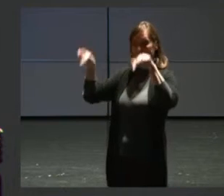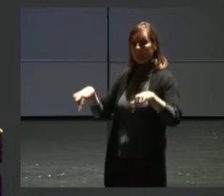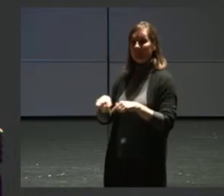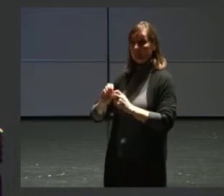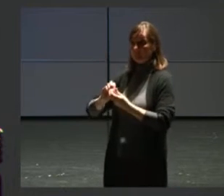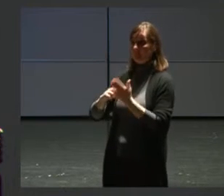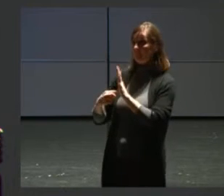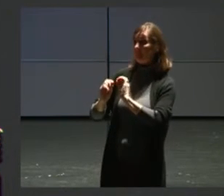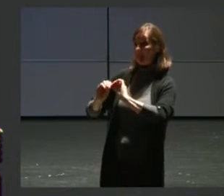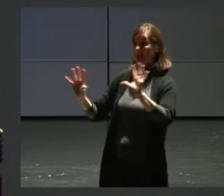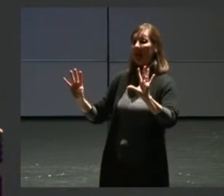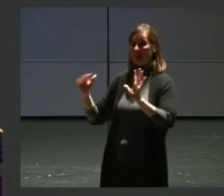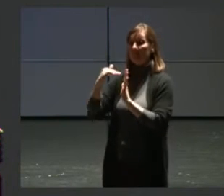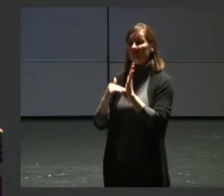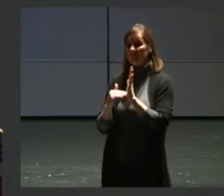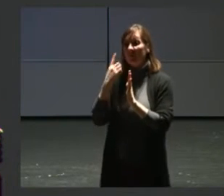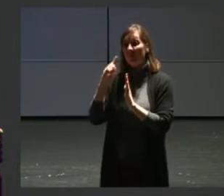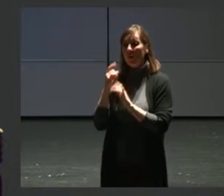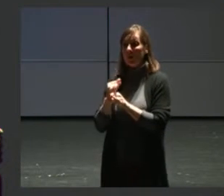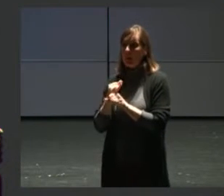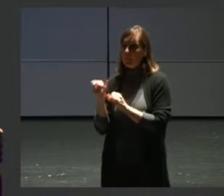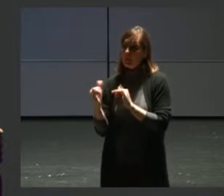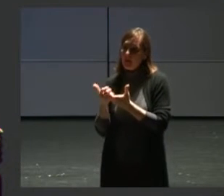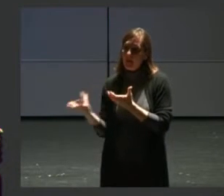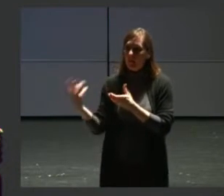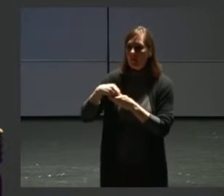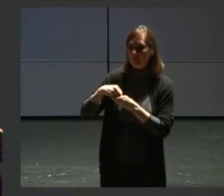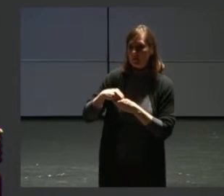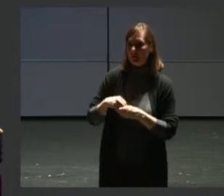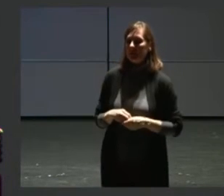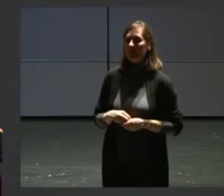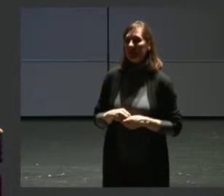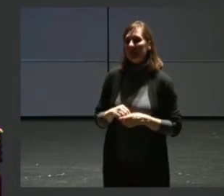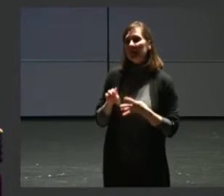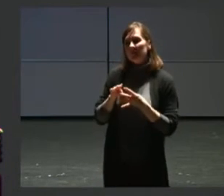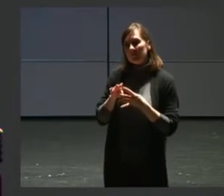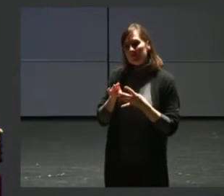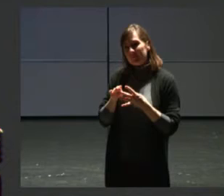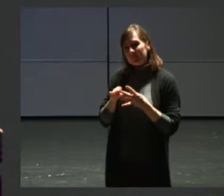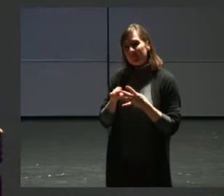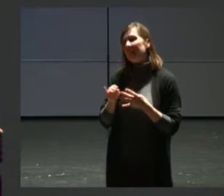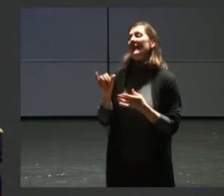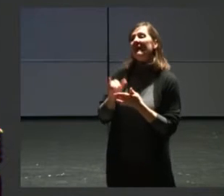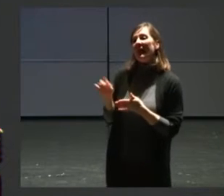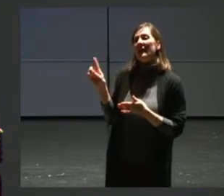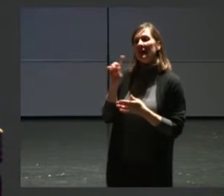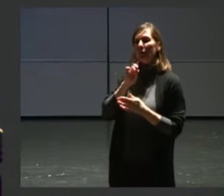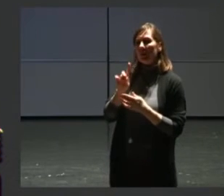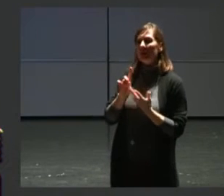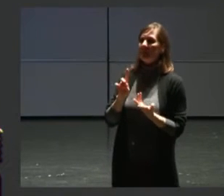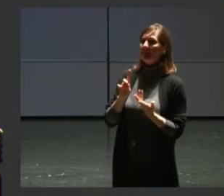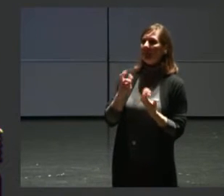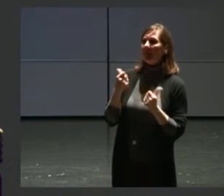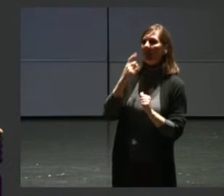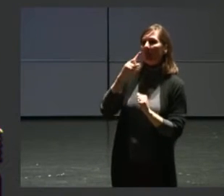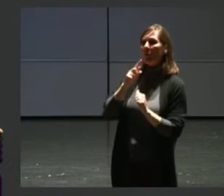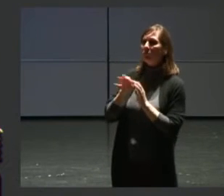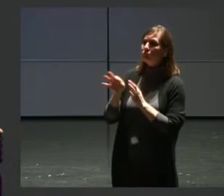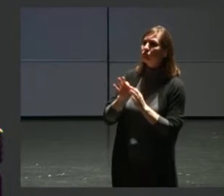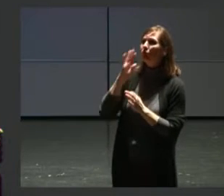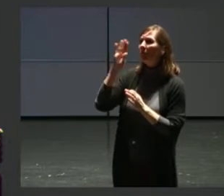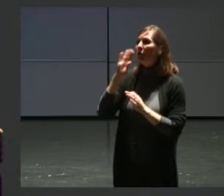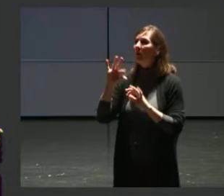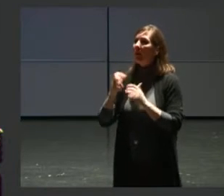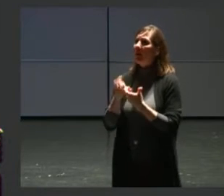in next. So this is an effort to take charge, to define our future in a different way, where we will have a